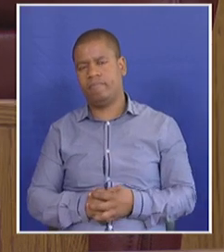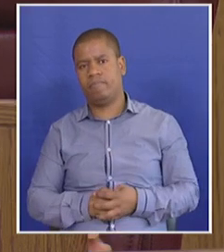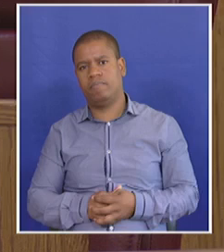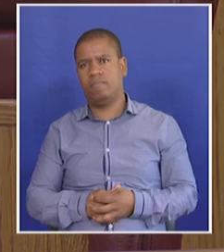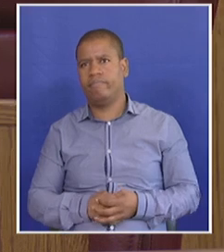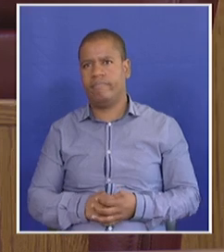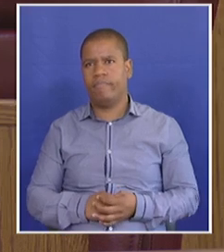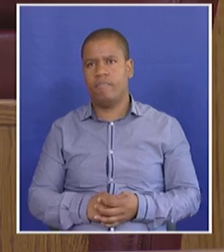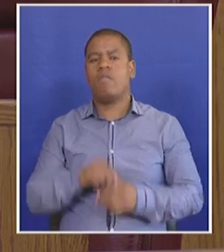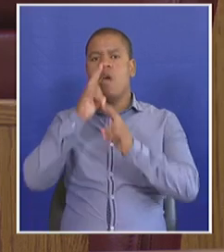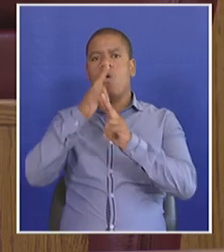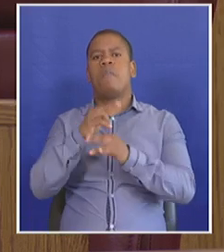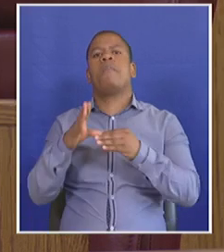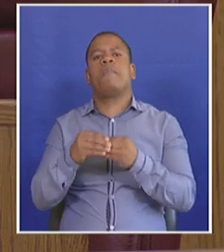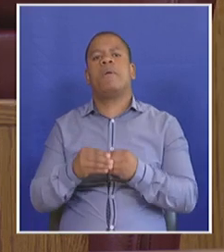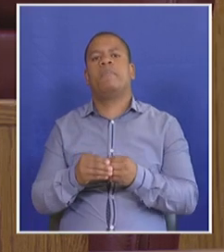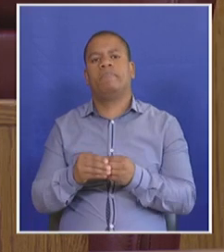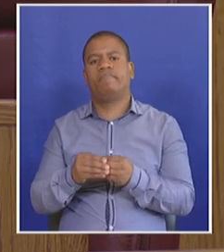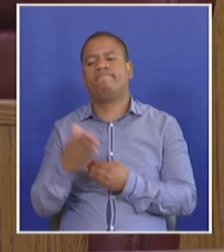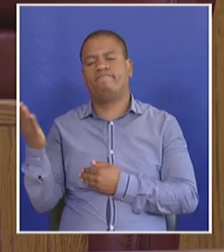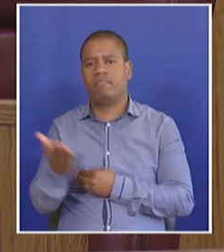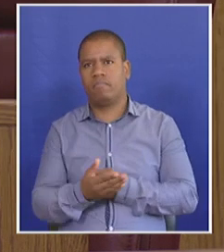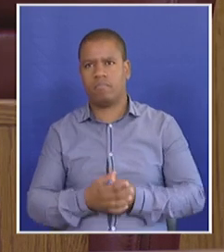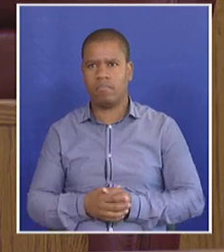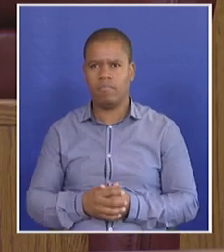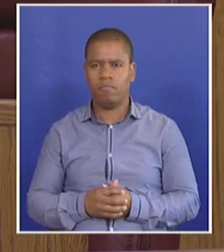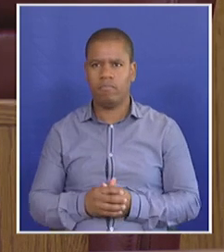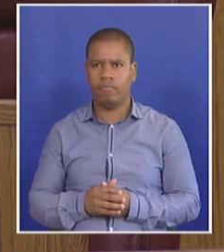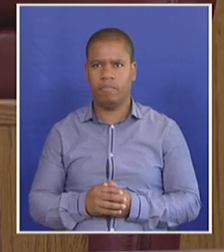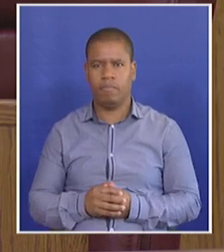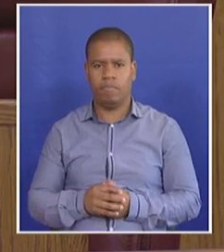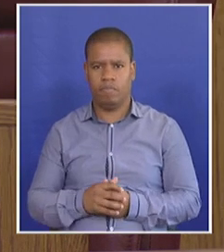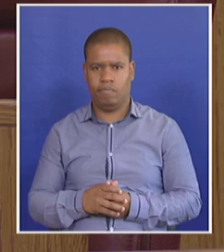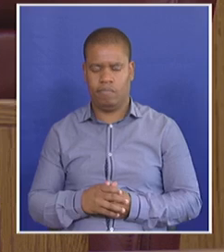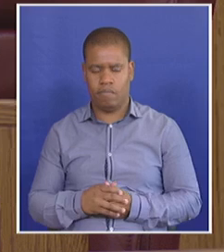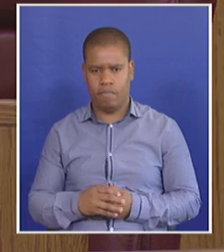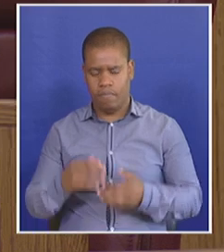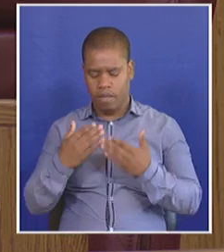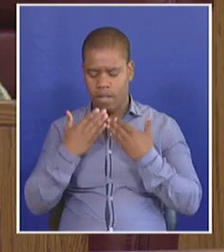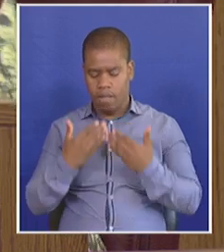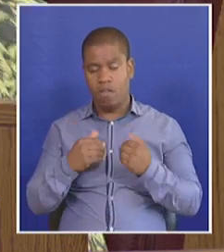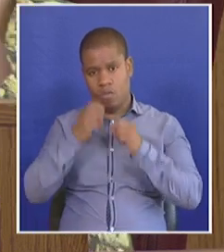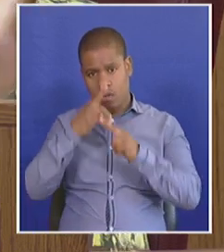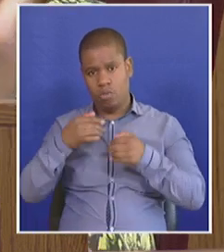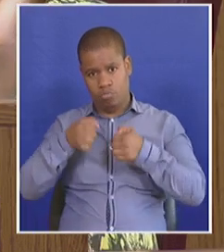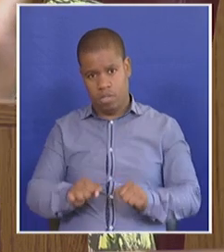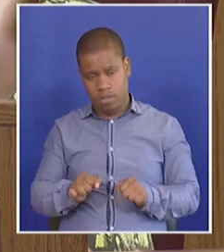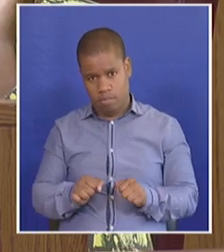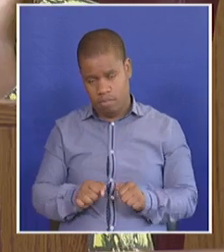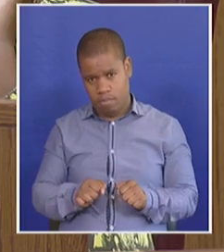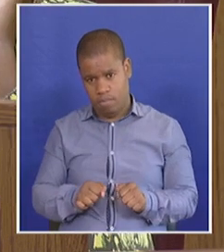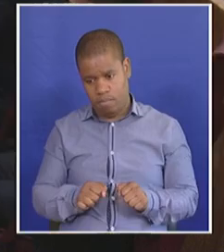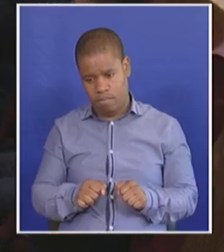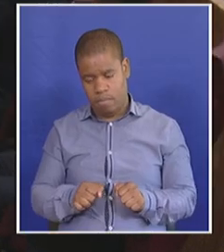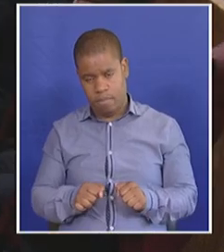The Honorable Member Tablanche. Thank you, Honorable Chairperson.